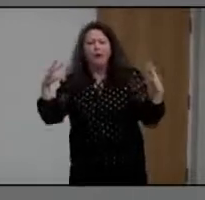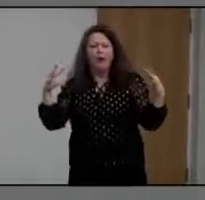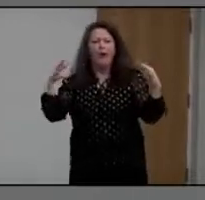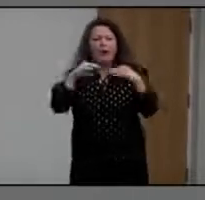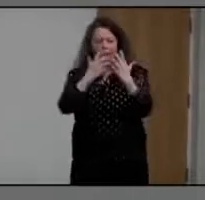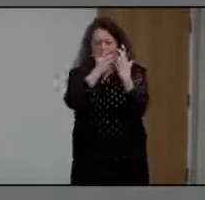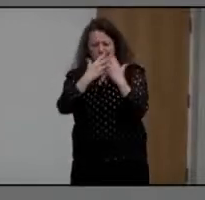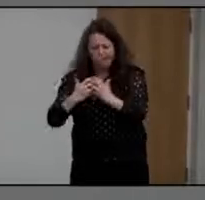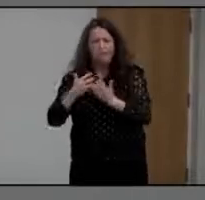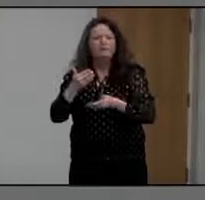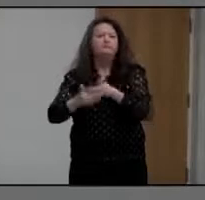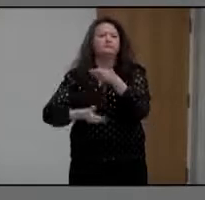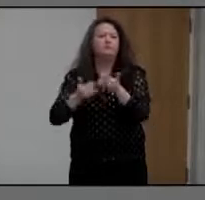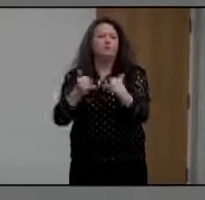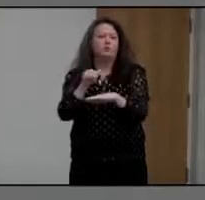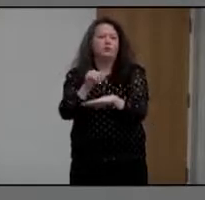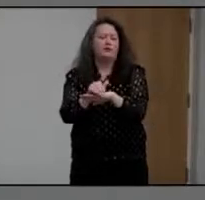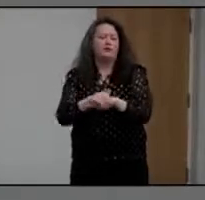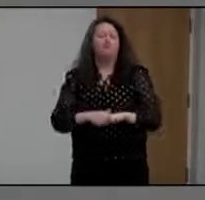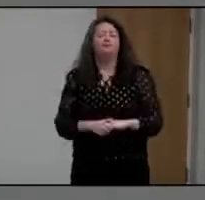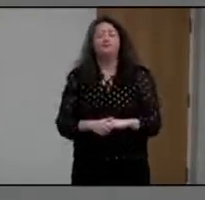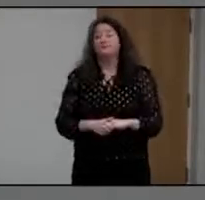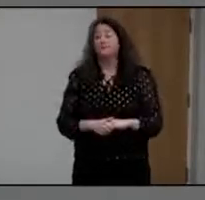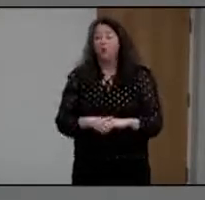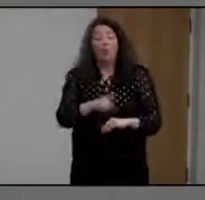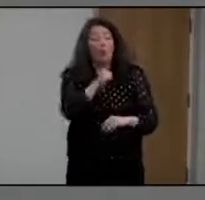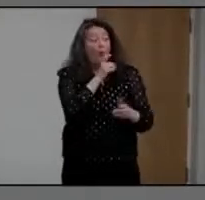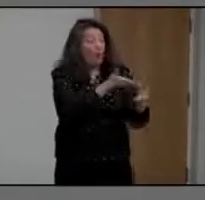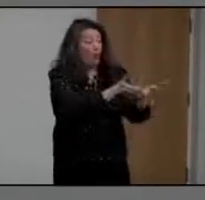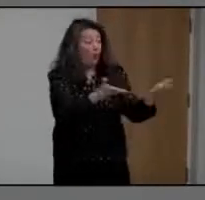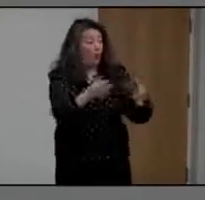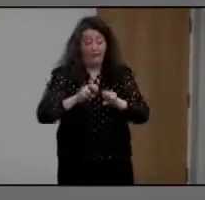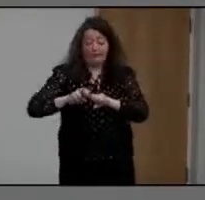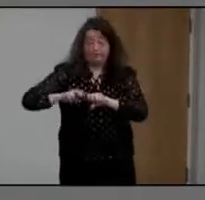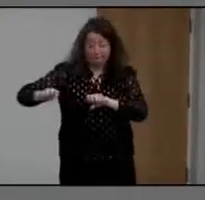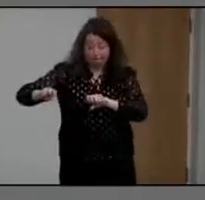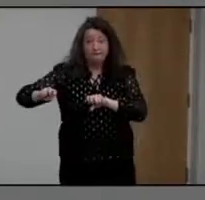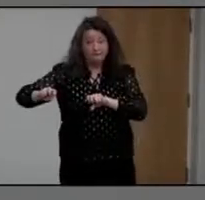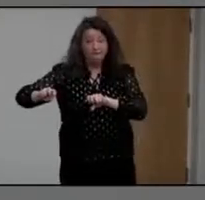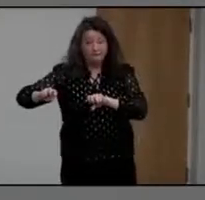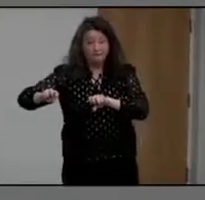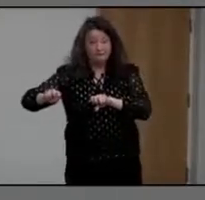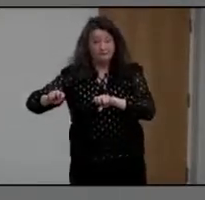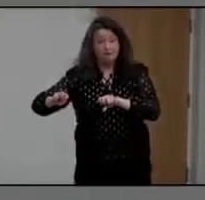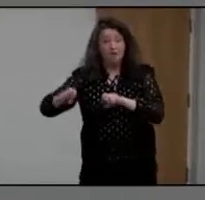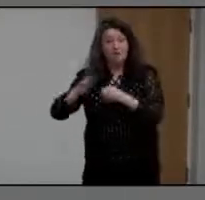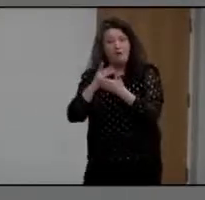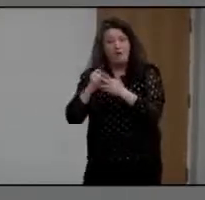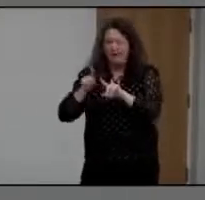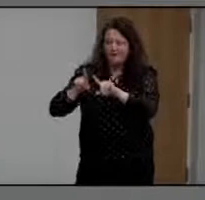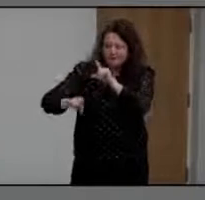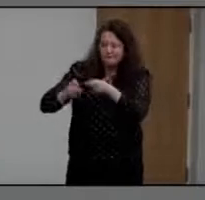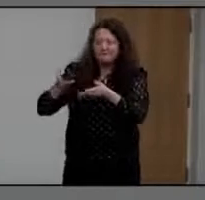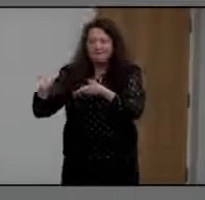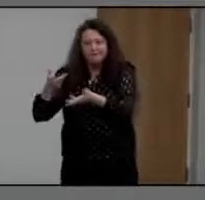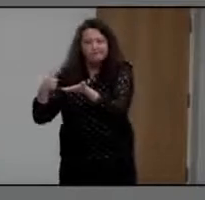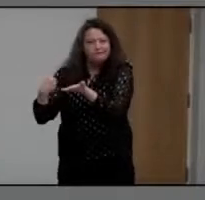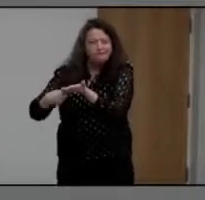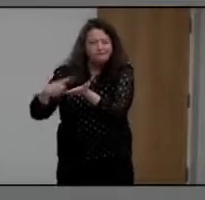deeply grateful to our panelists, and I would like to invite them to come out now and take their chairs here at the front.